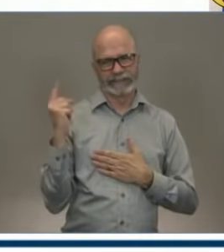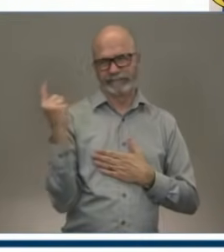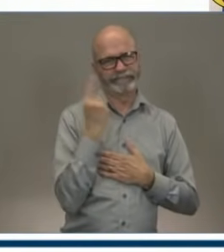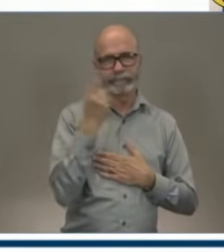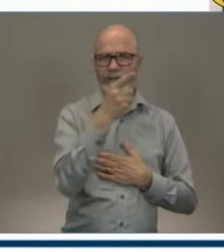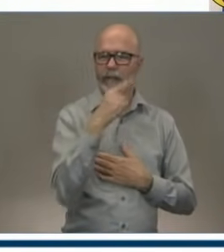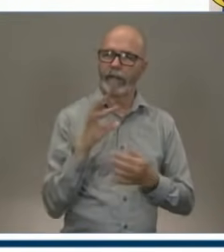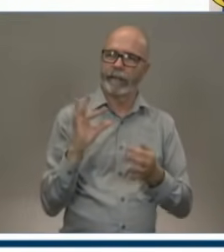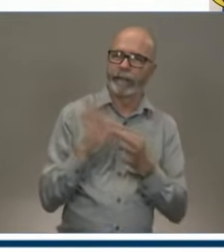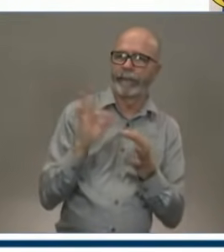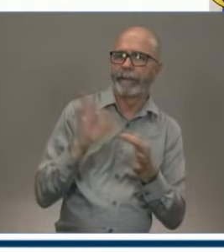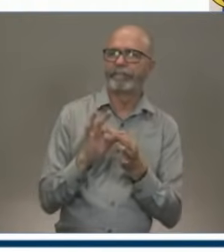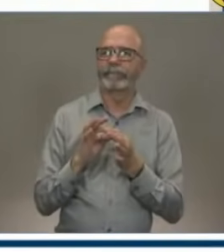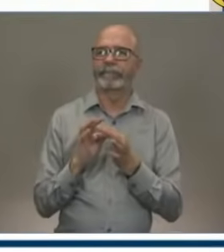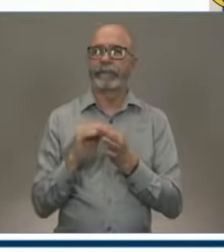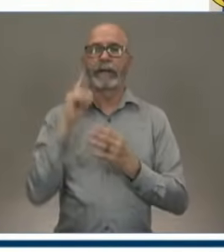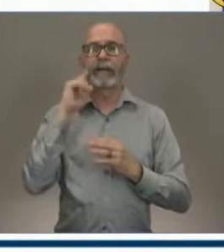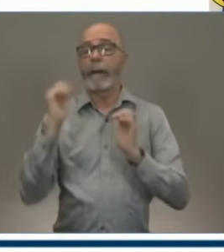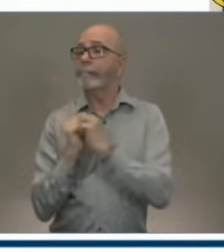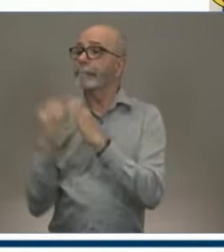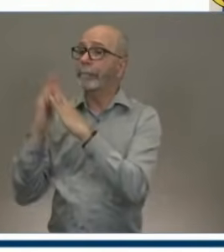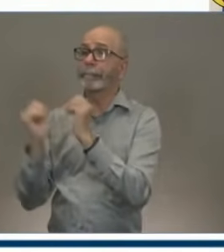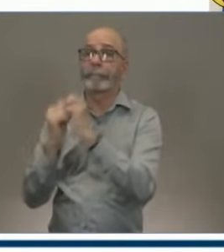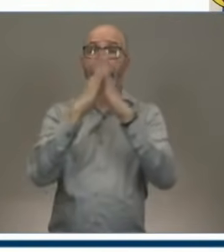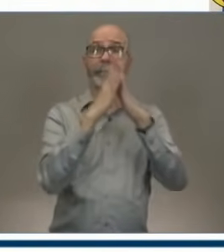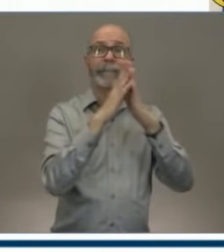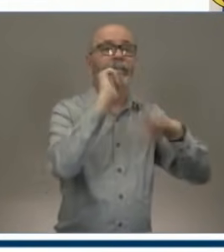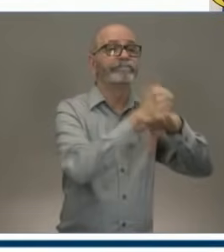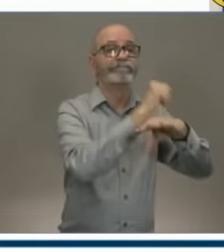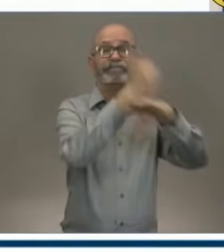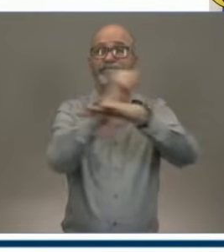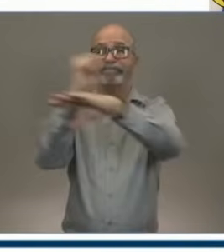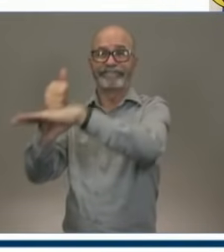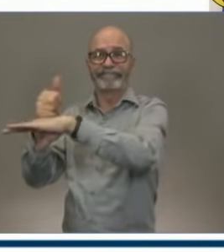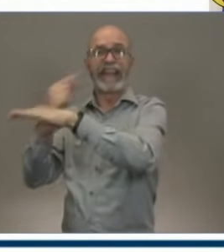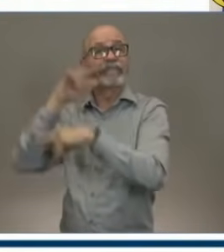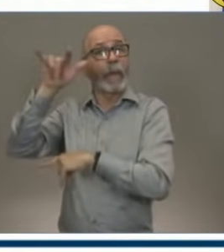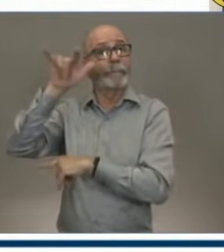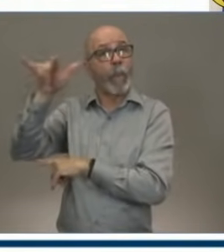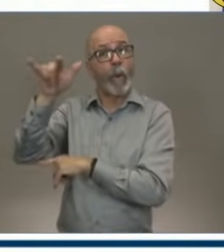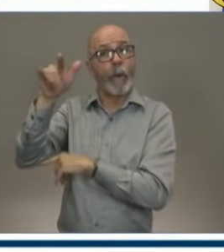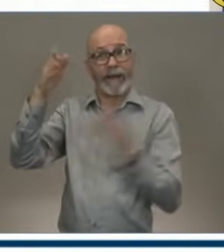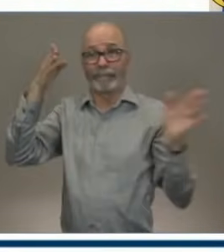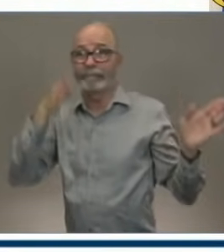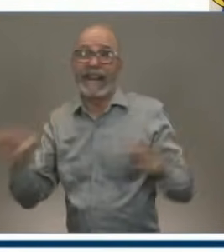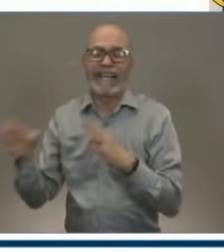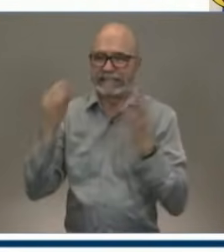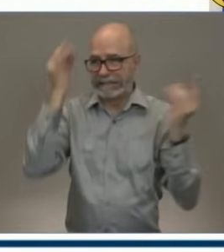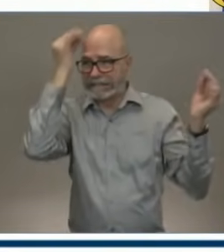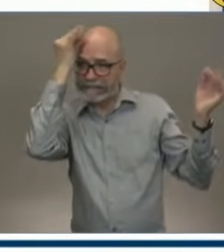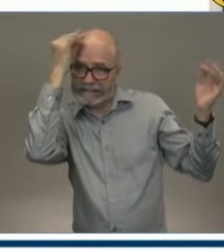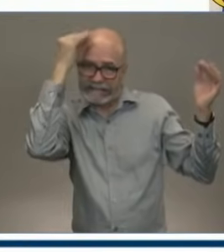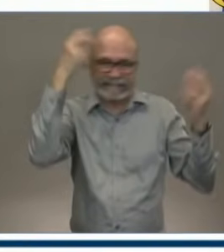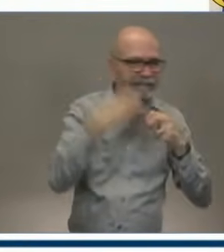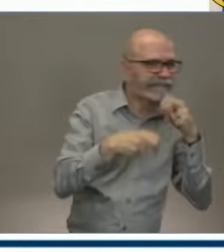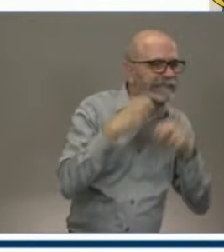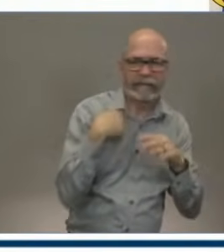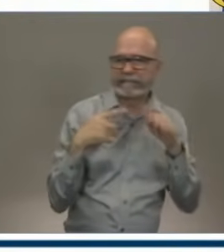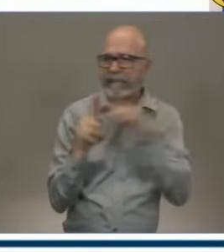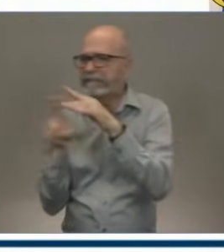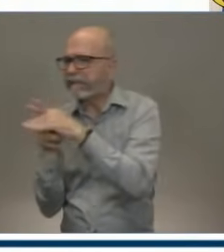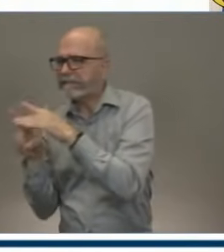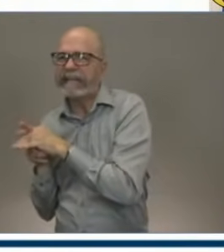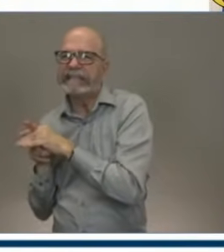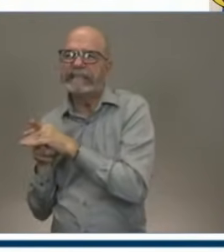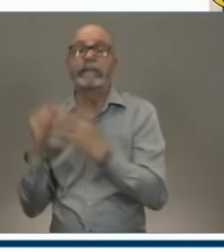up rapid testing at the airport. It is being done at other airports. Given that that's how the virus is getting